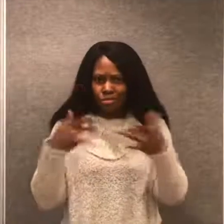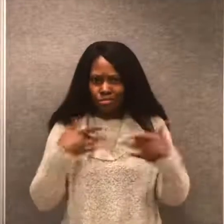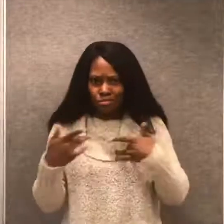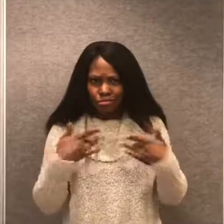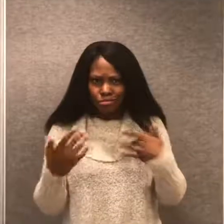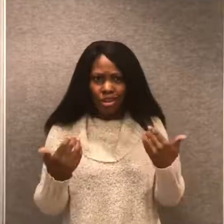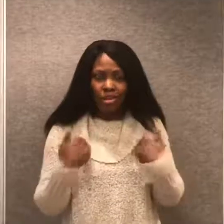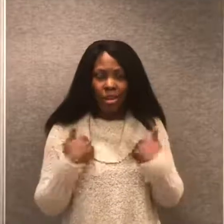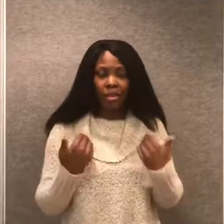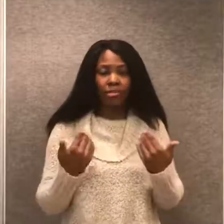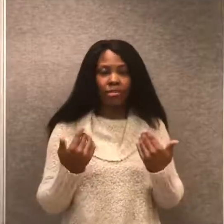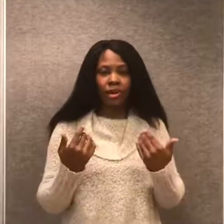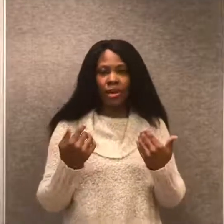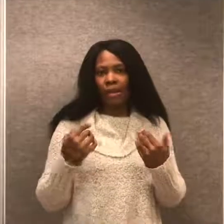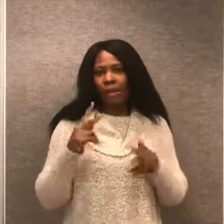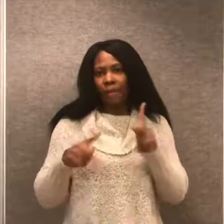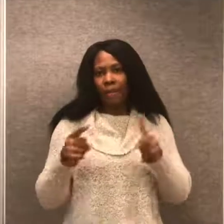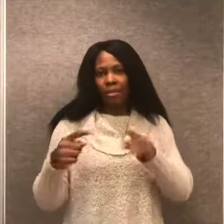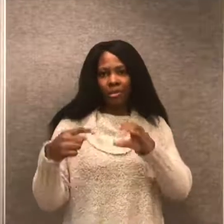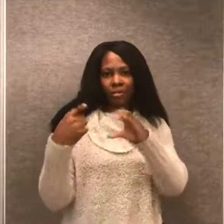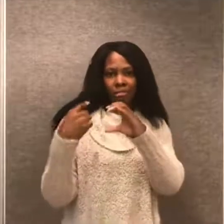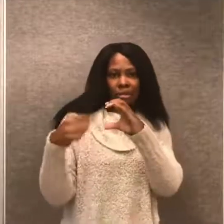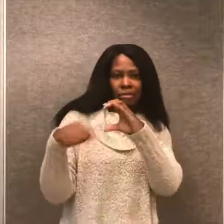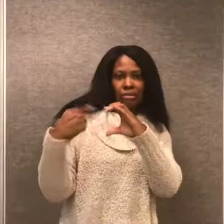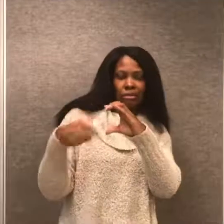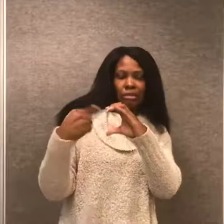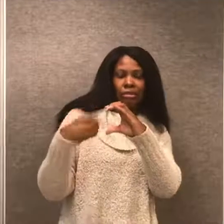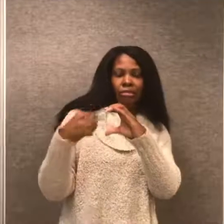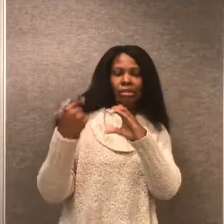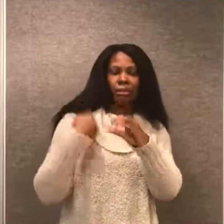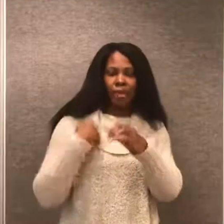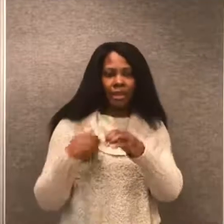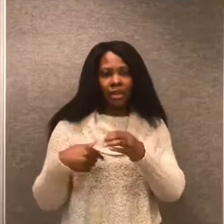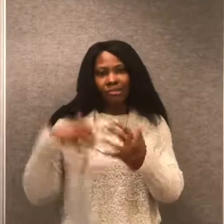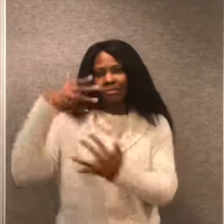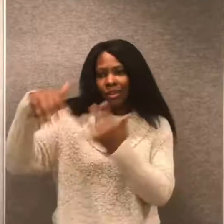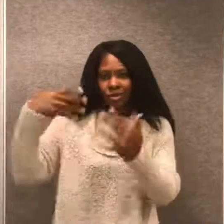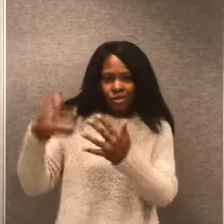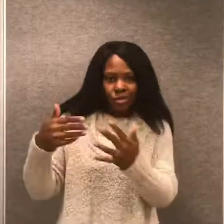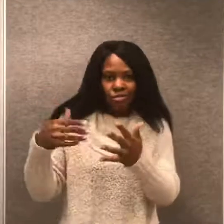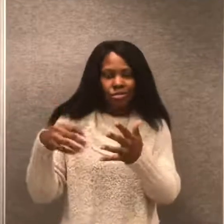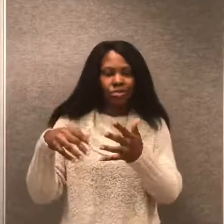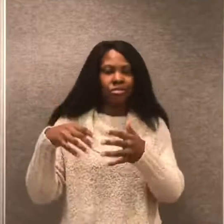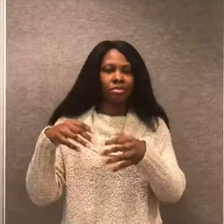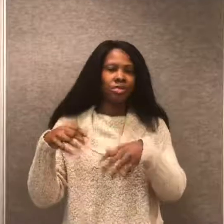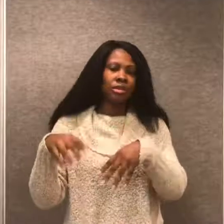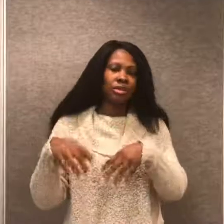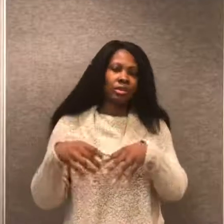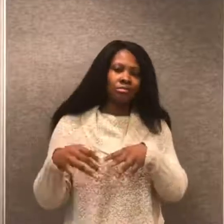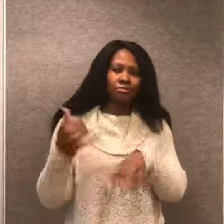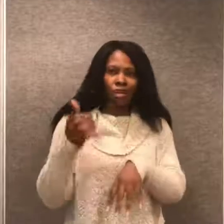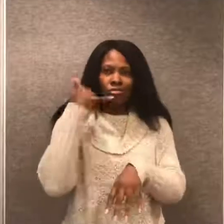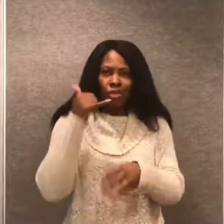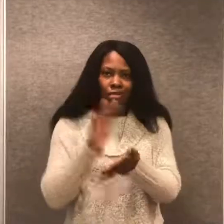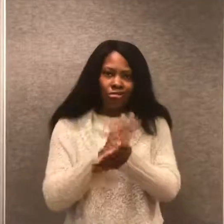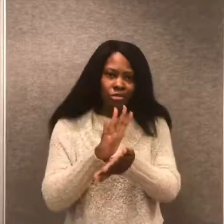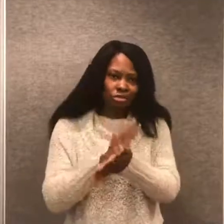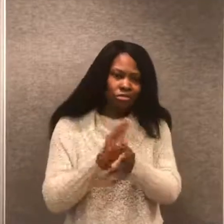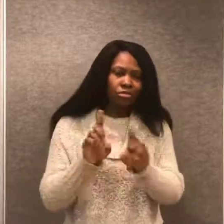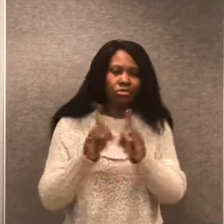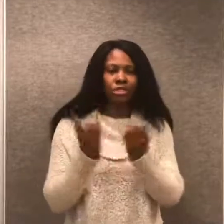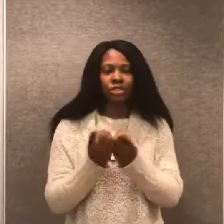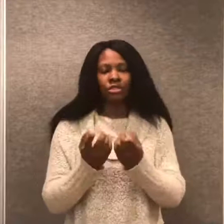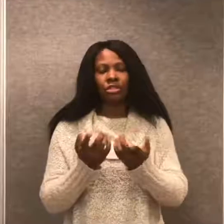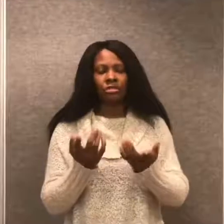been, emailing me, coming on social media, emailing the school district, calling the school district. So we're going to